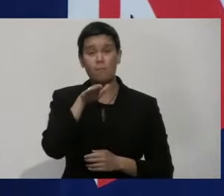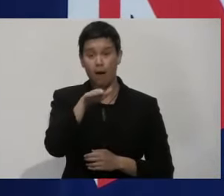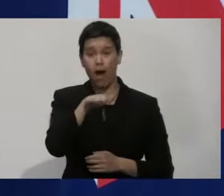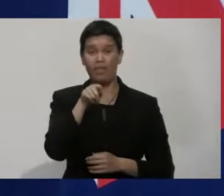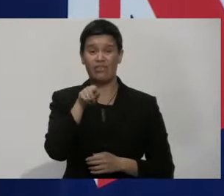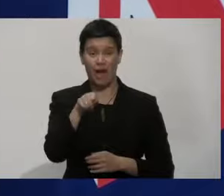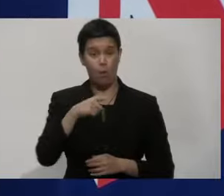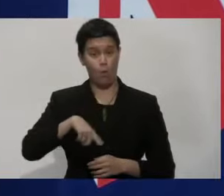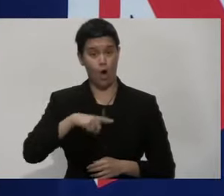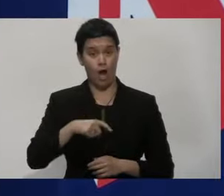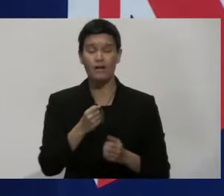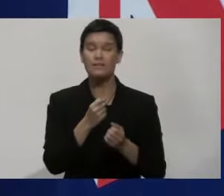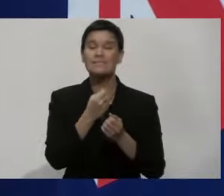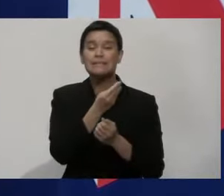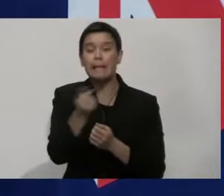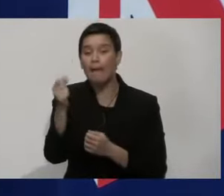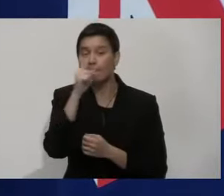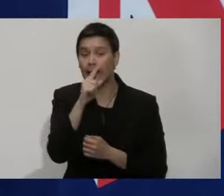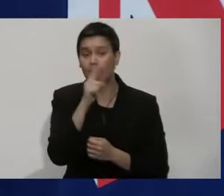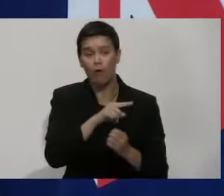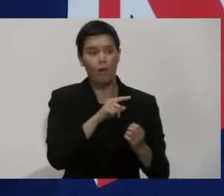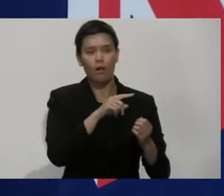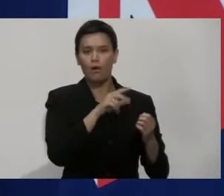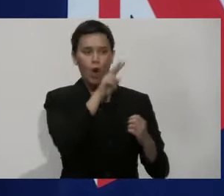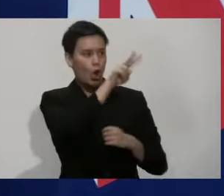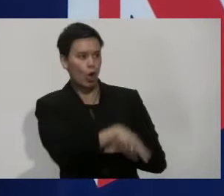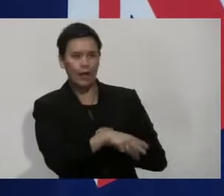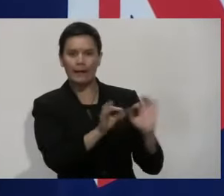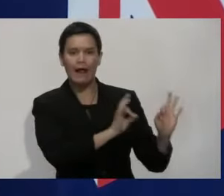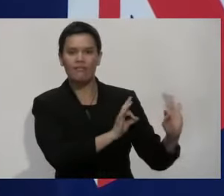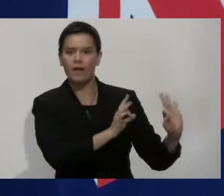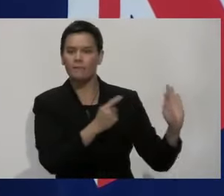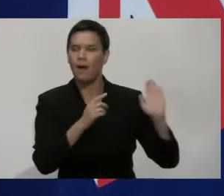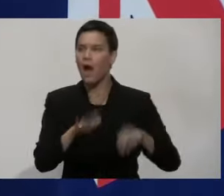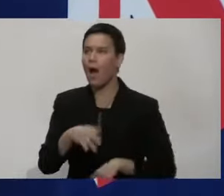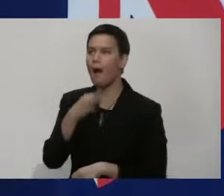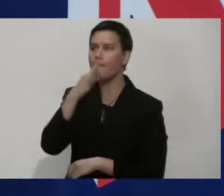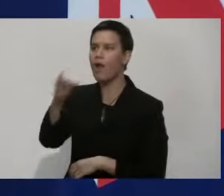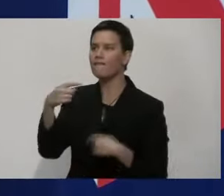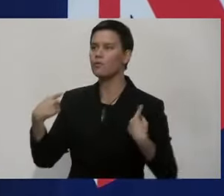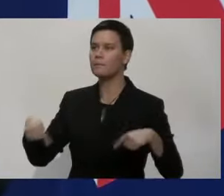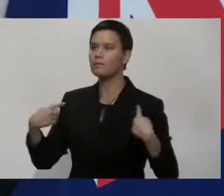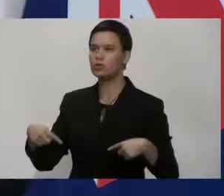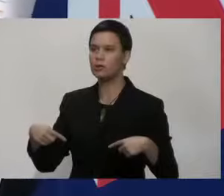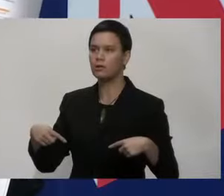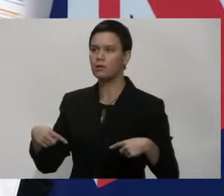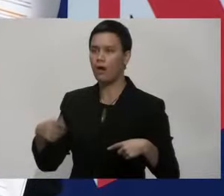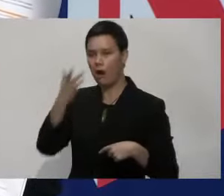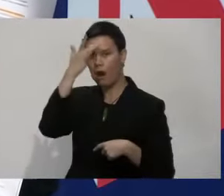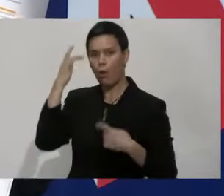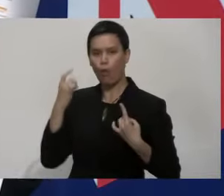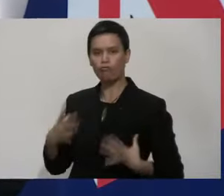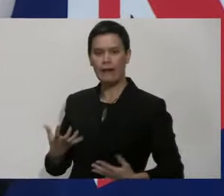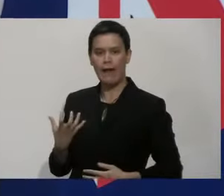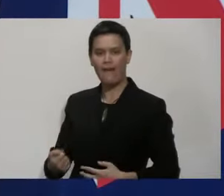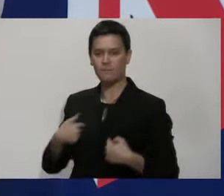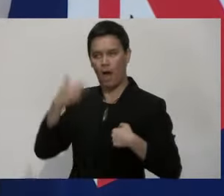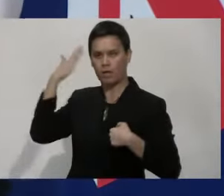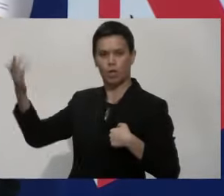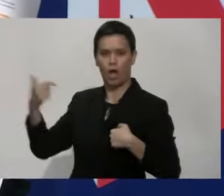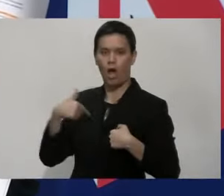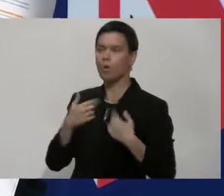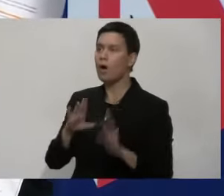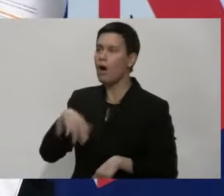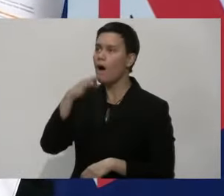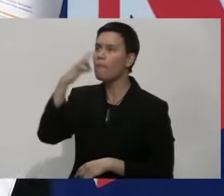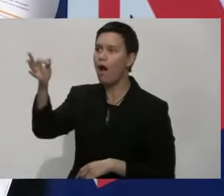do not require permission at the moment, and they'll be getting caught up in the system. Please do check that list. It's updated frequently. If we see a